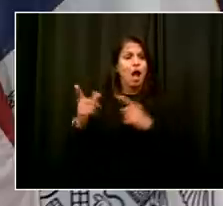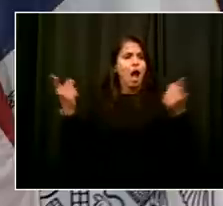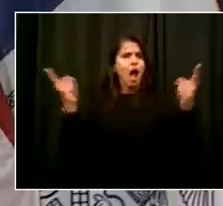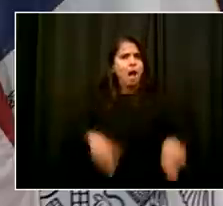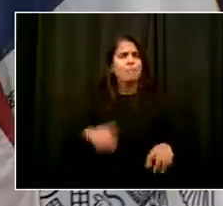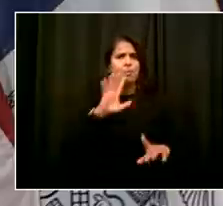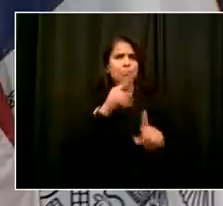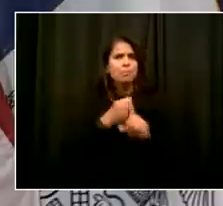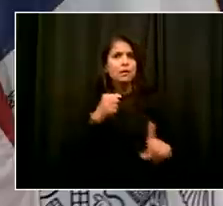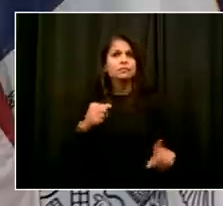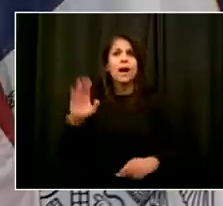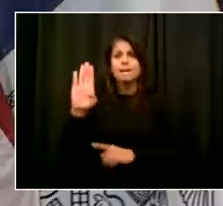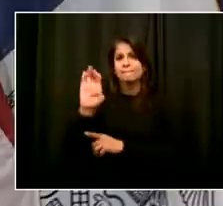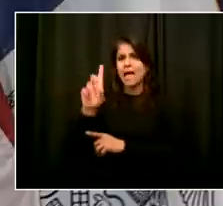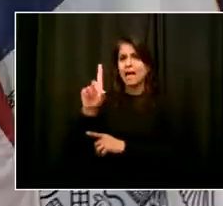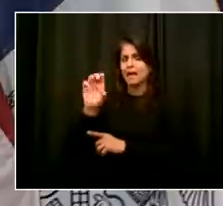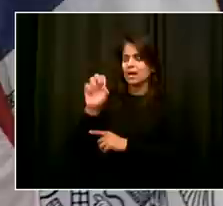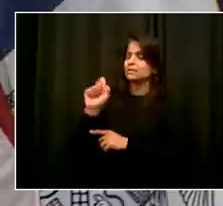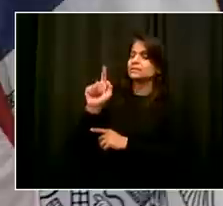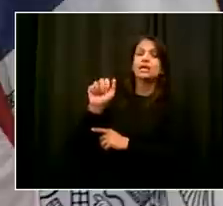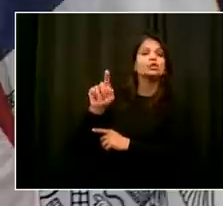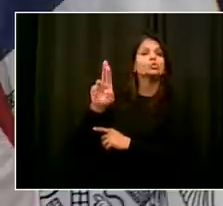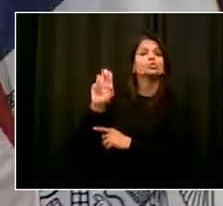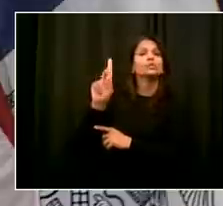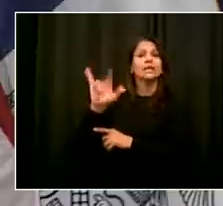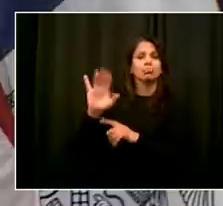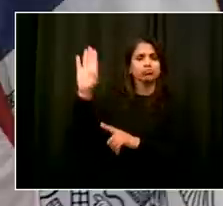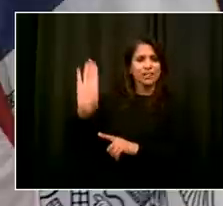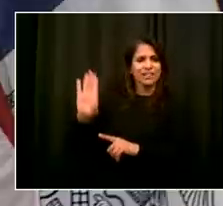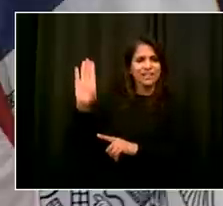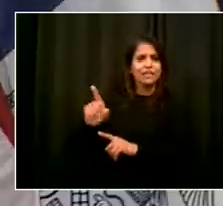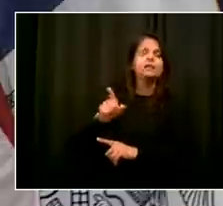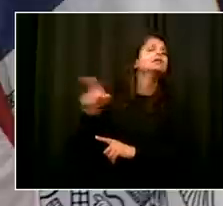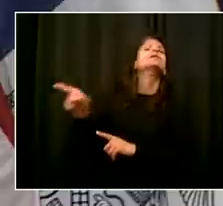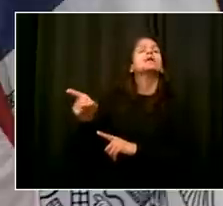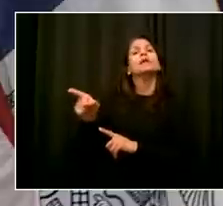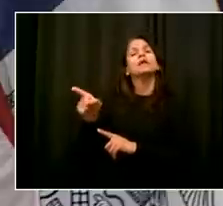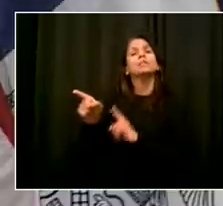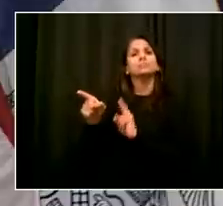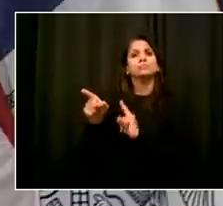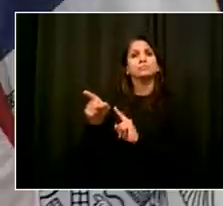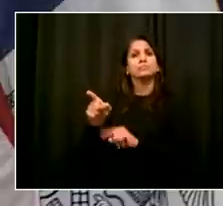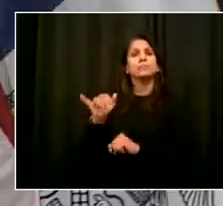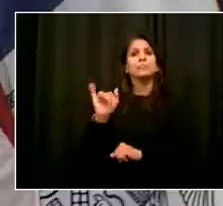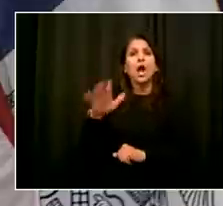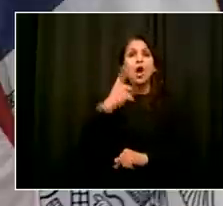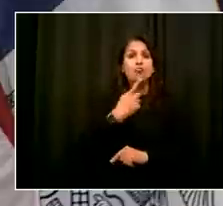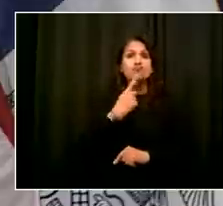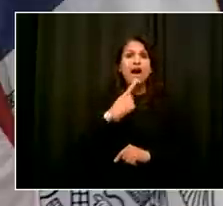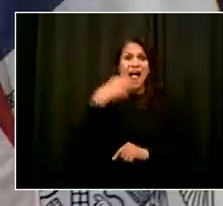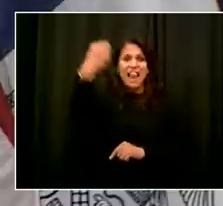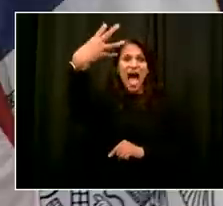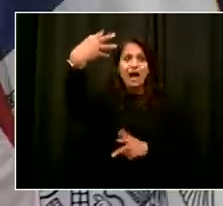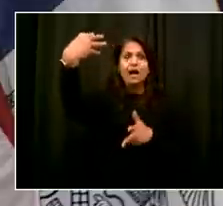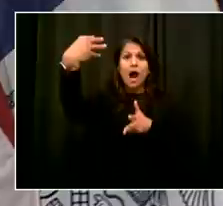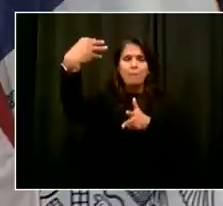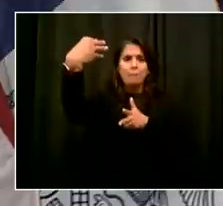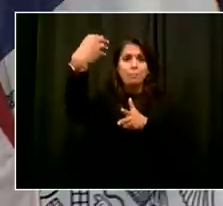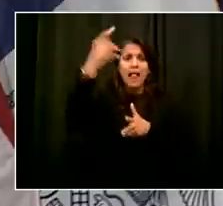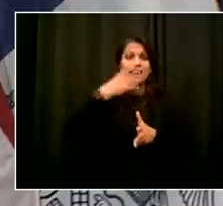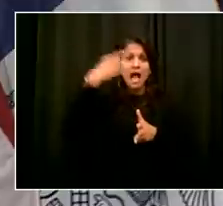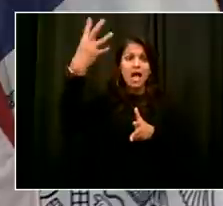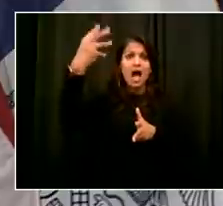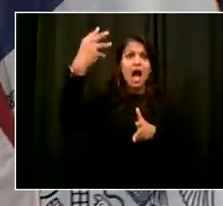know if you saw the video. The woman in the backseat of the Uber that he T-boned, the car was hit so hard that she ended up